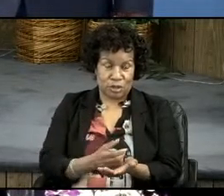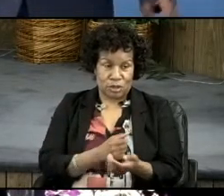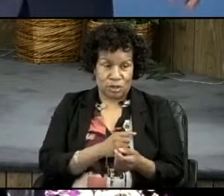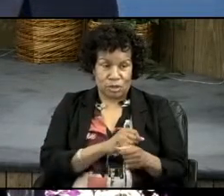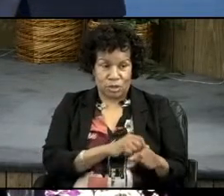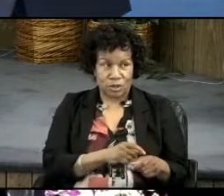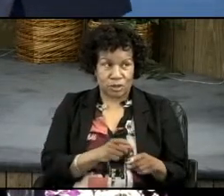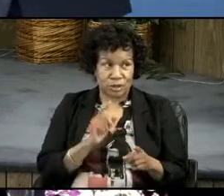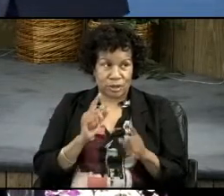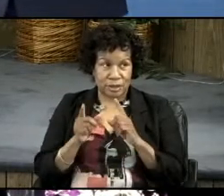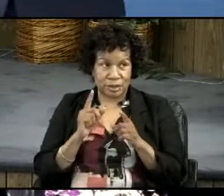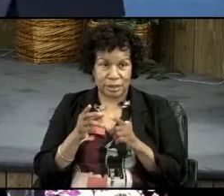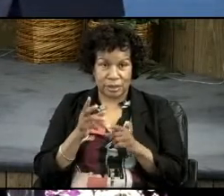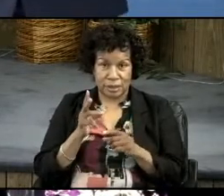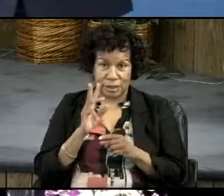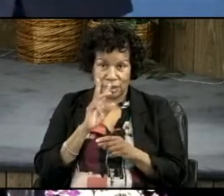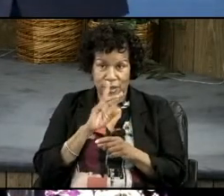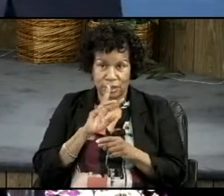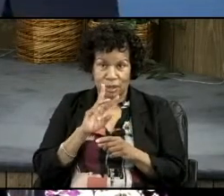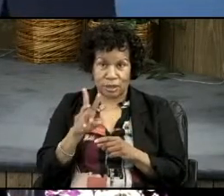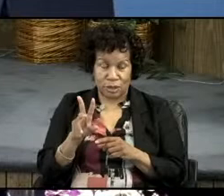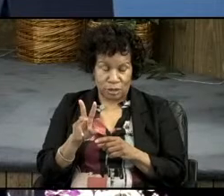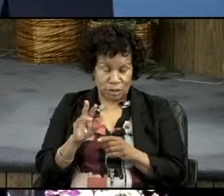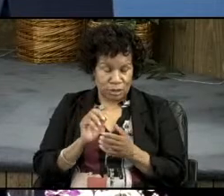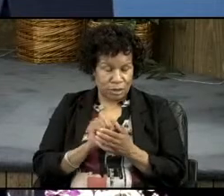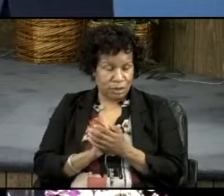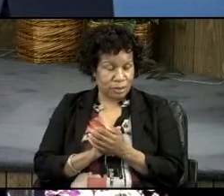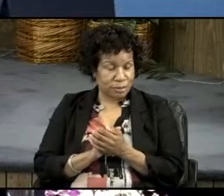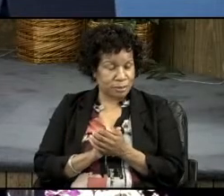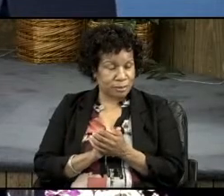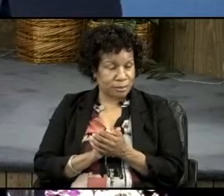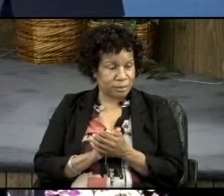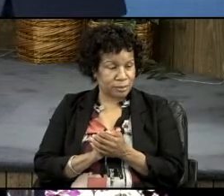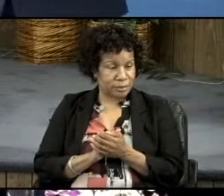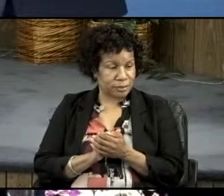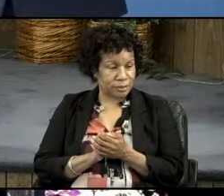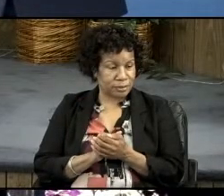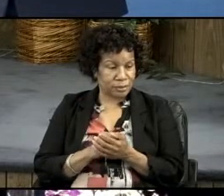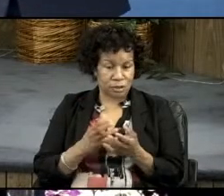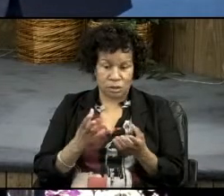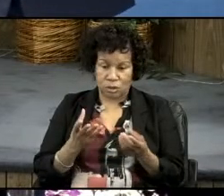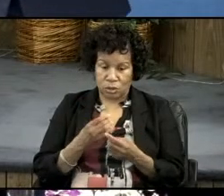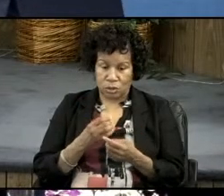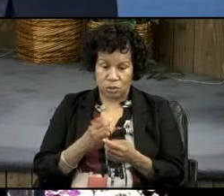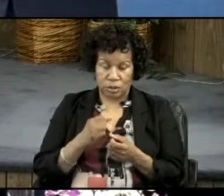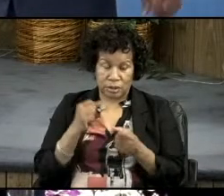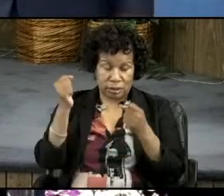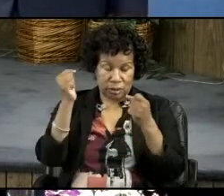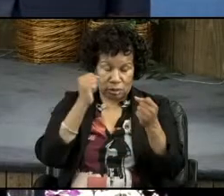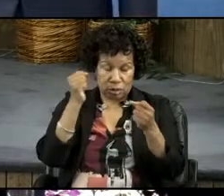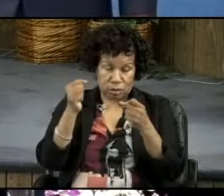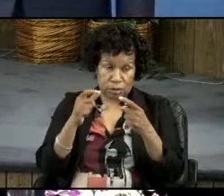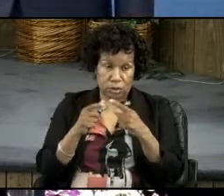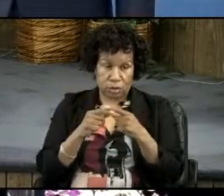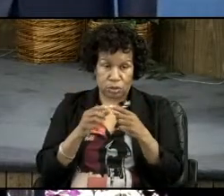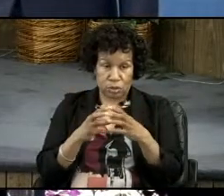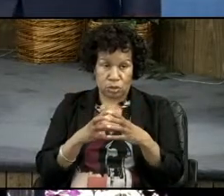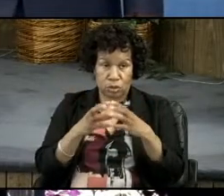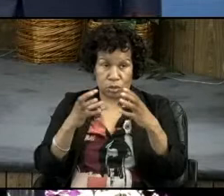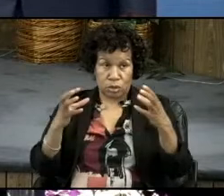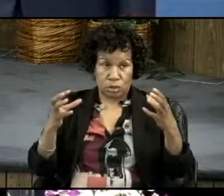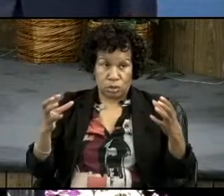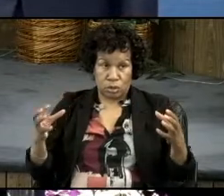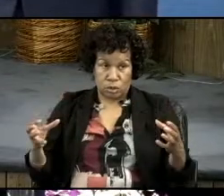look, and people get this wrong. Let's learn today. It wasn't that the armor was too big. It's that it